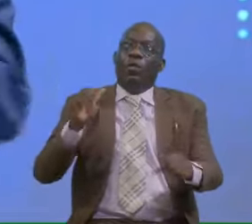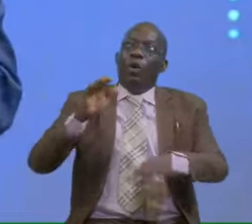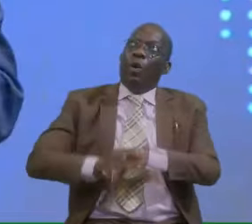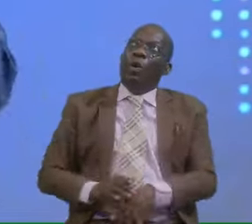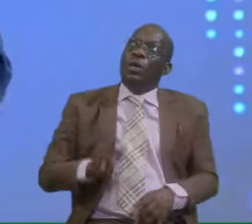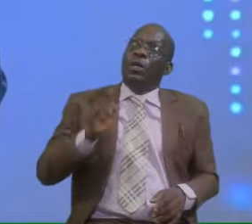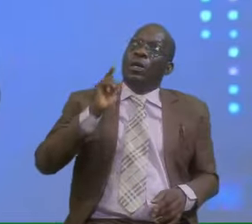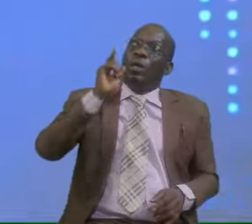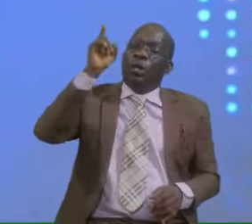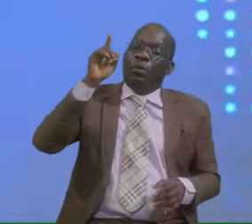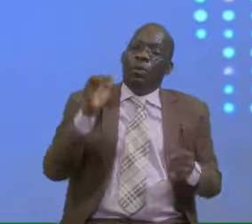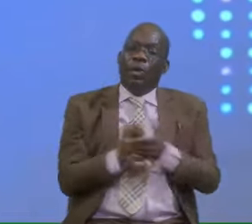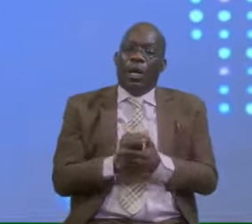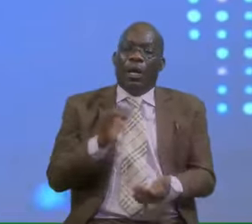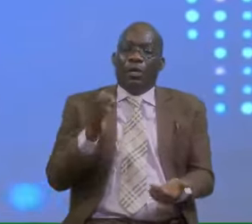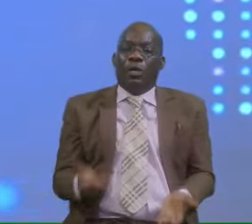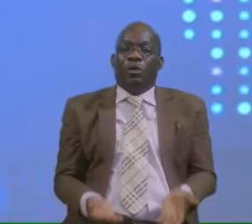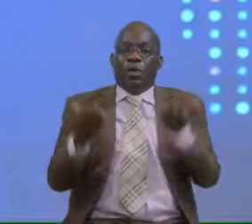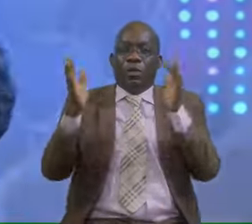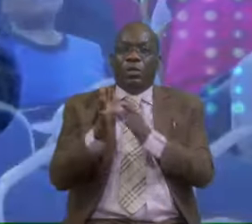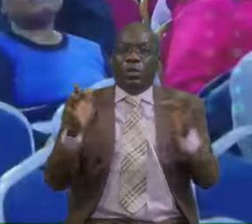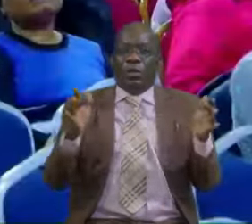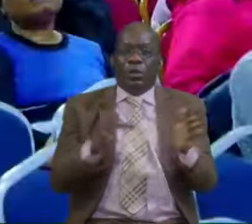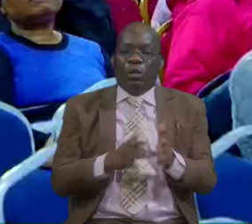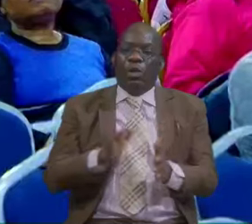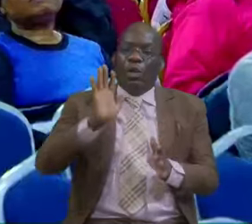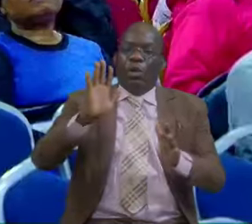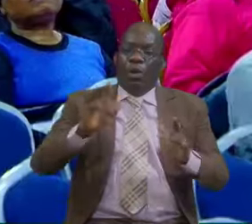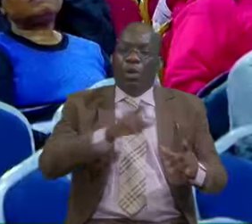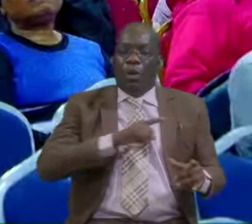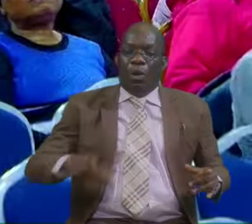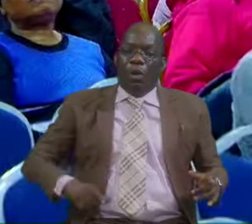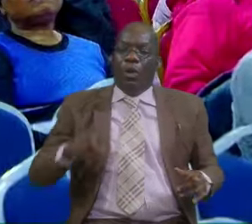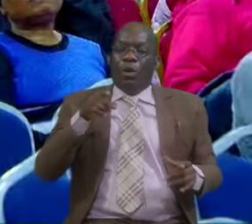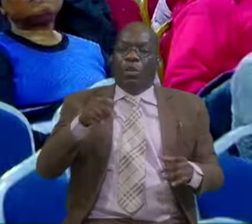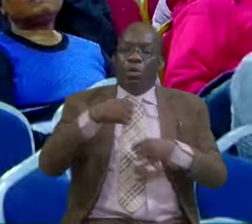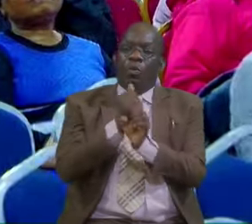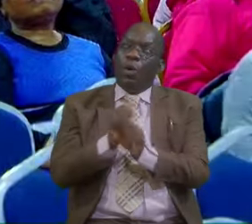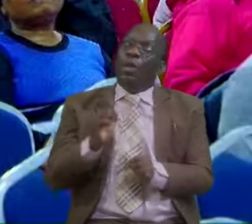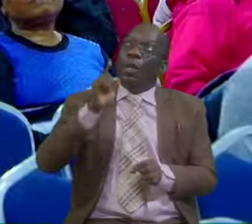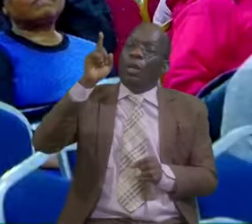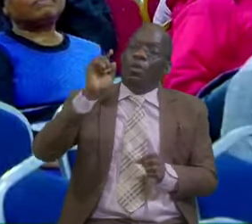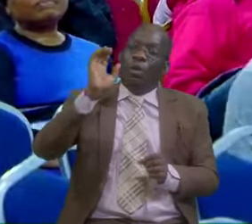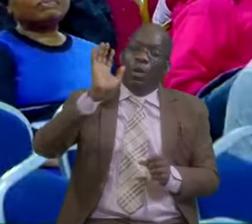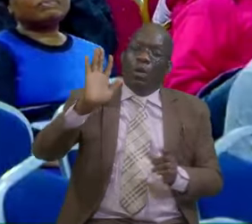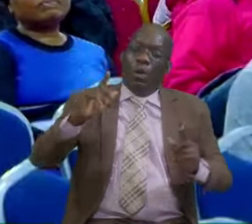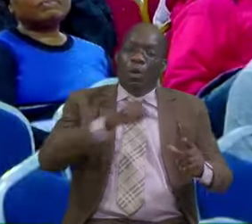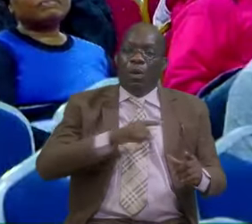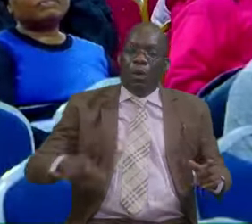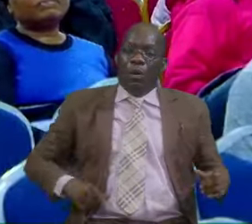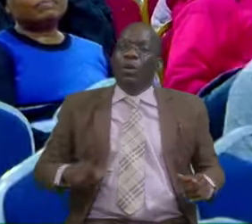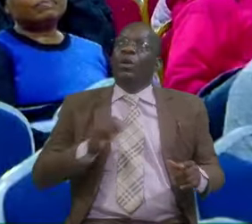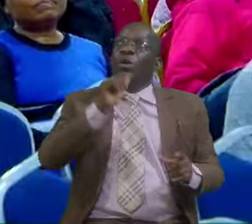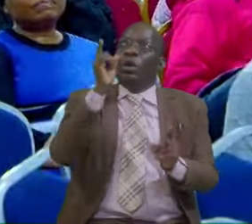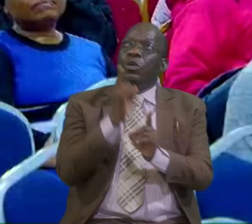that raised up Jesus your Lord. You make him your Lord. It's not just Jesus is